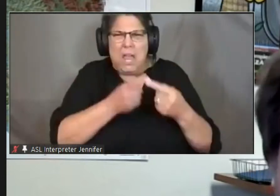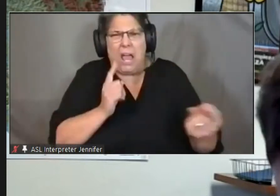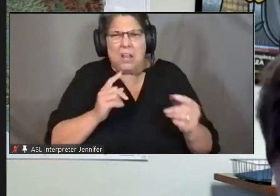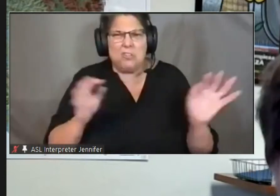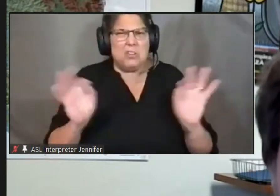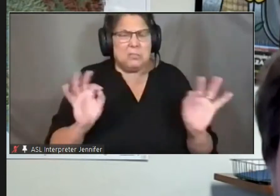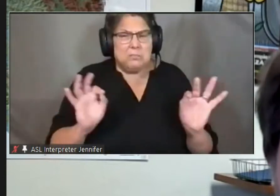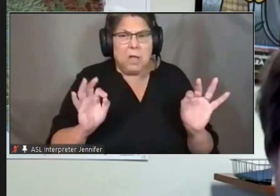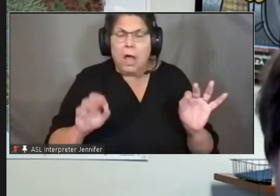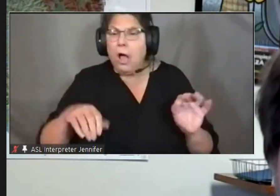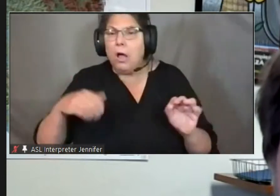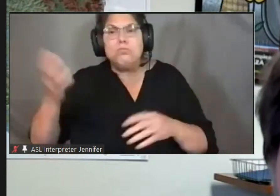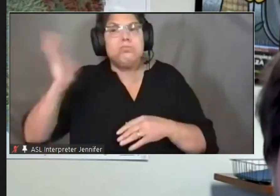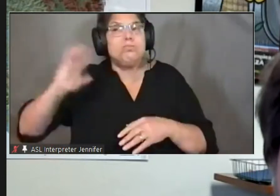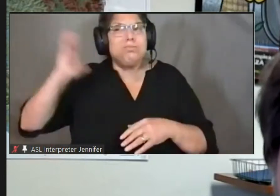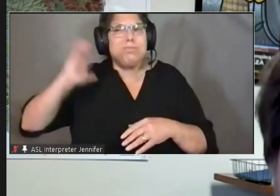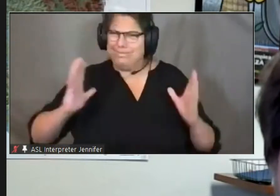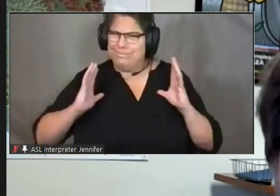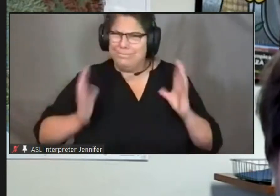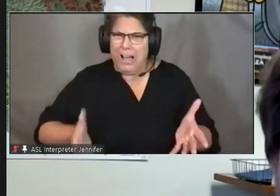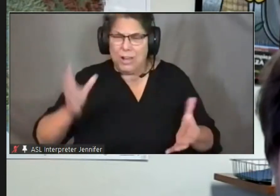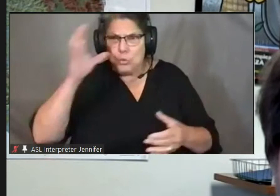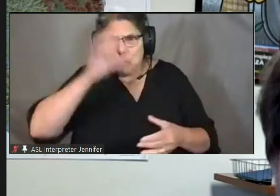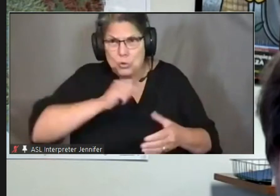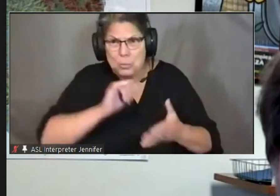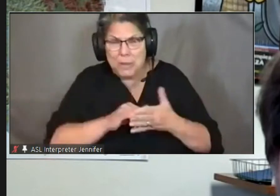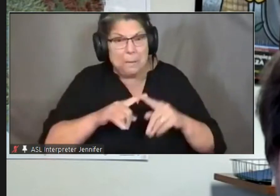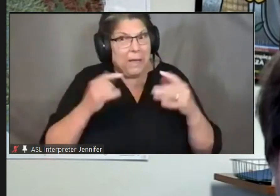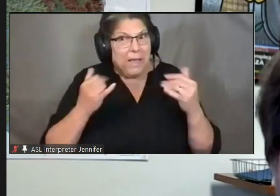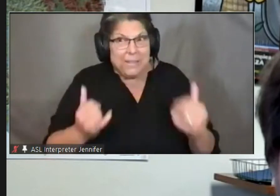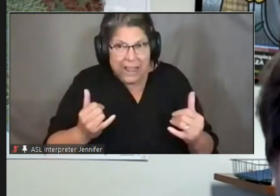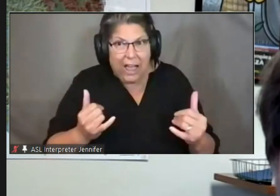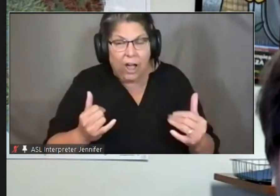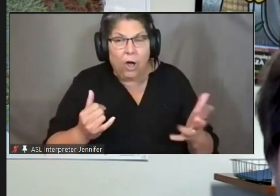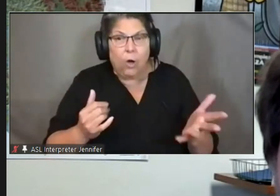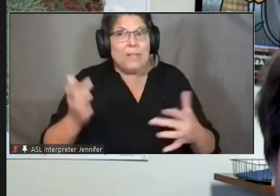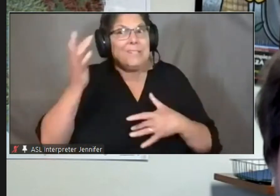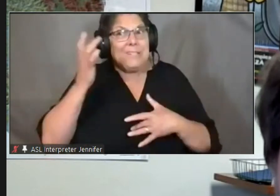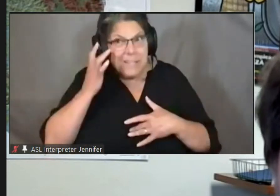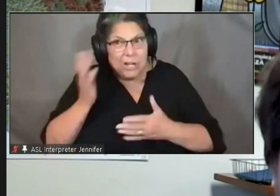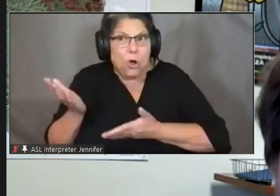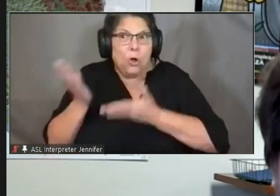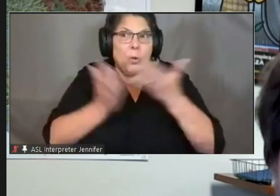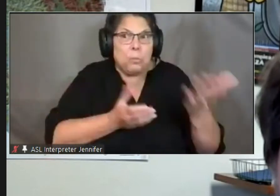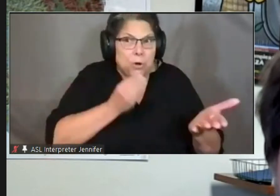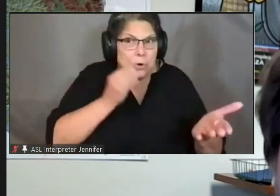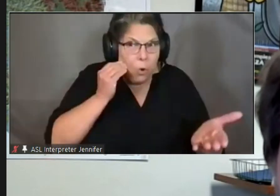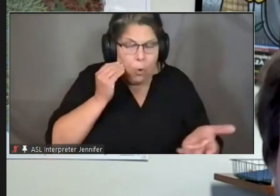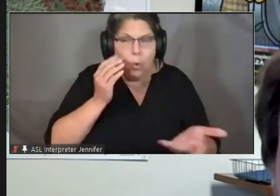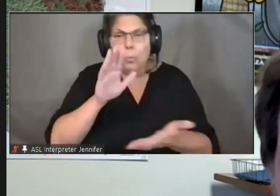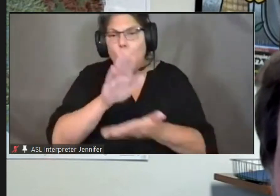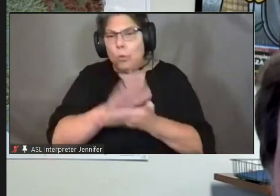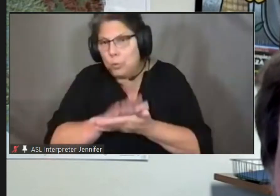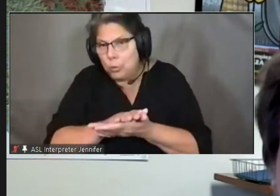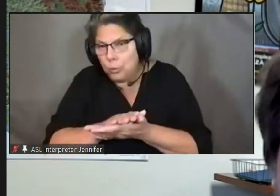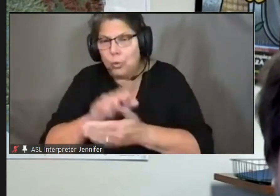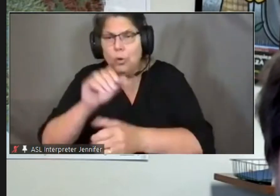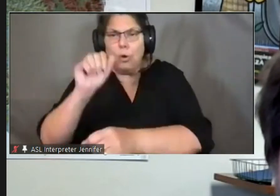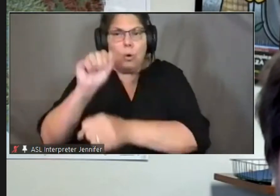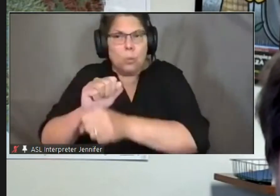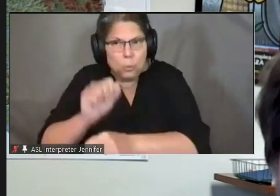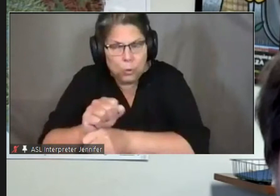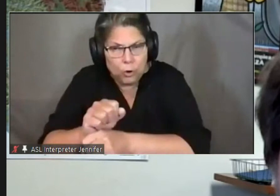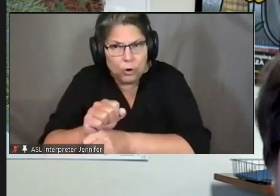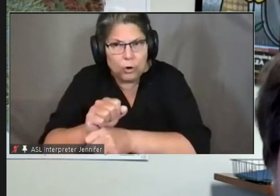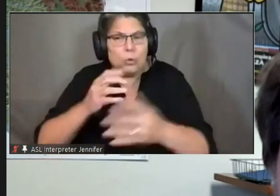year would be fine, but they bring it to work or to school or to home when they're socializing. They're bringing it to their